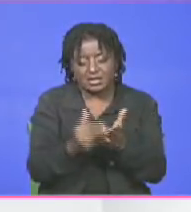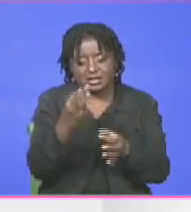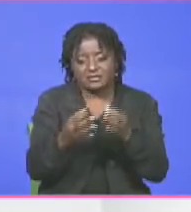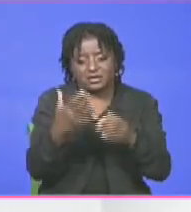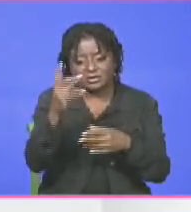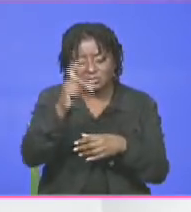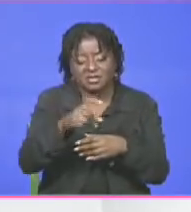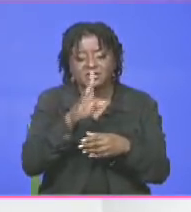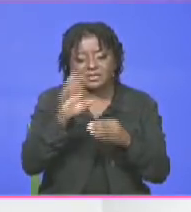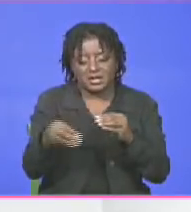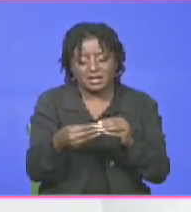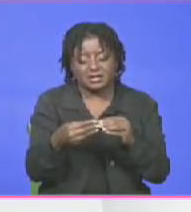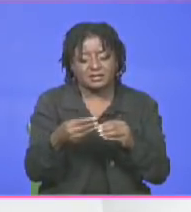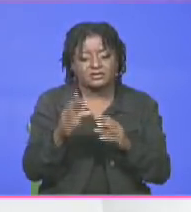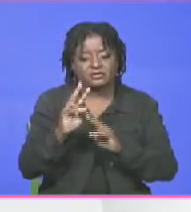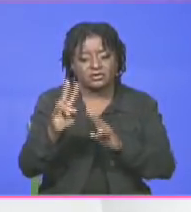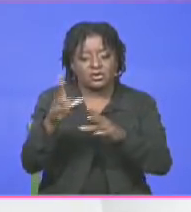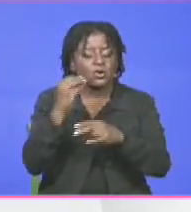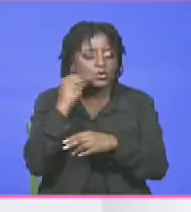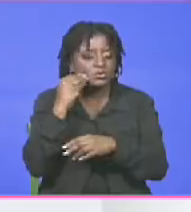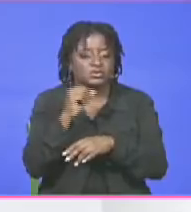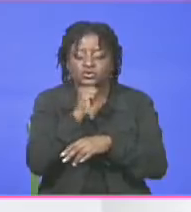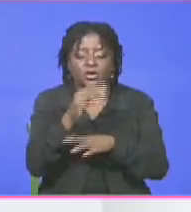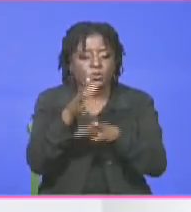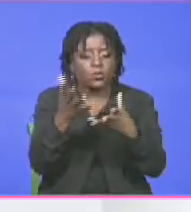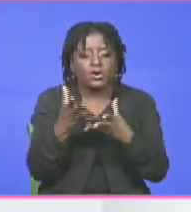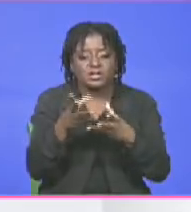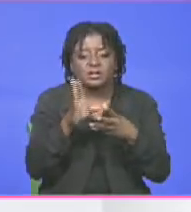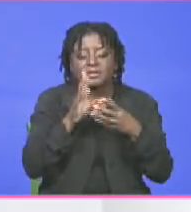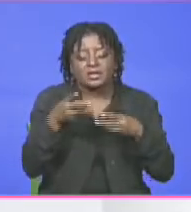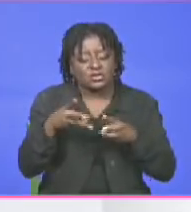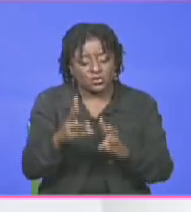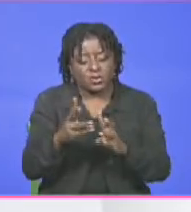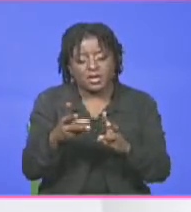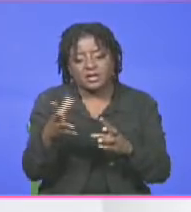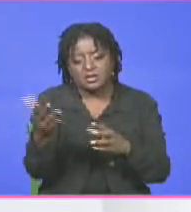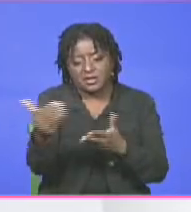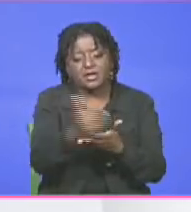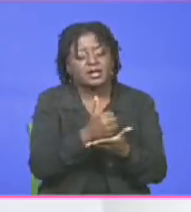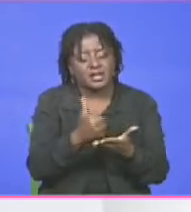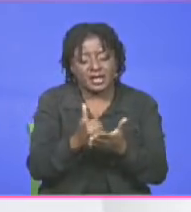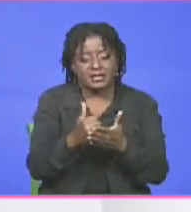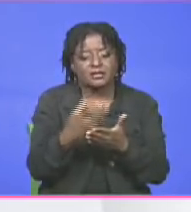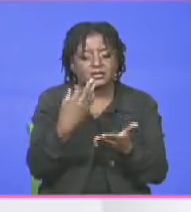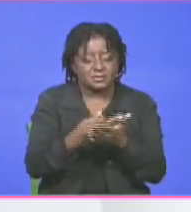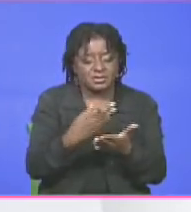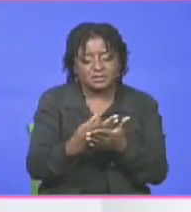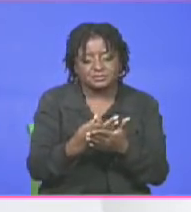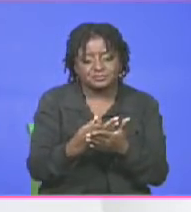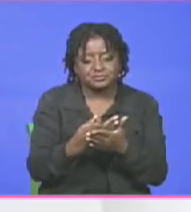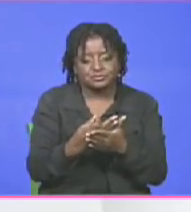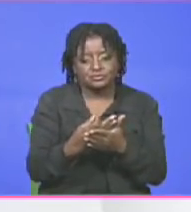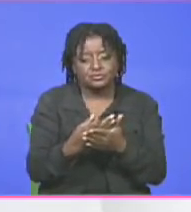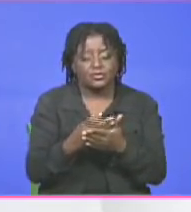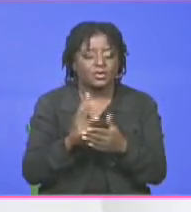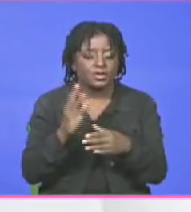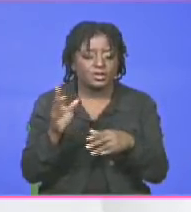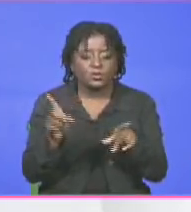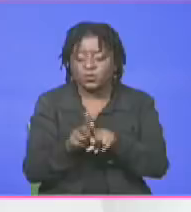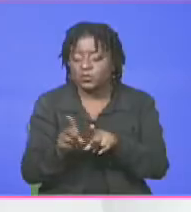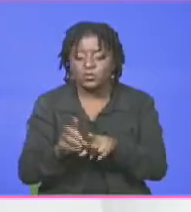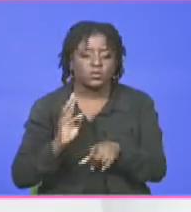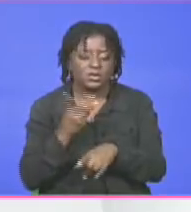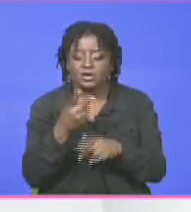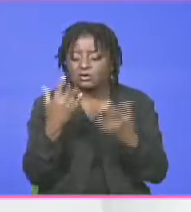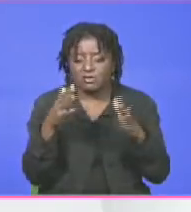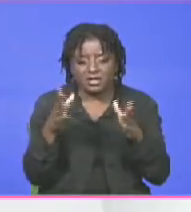homes does not want to be the channel of them collecting those fees, as we already do so